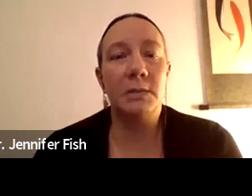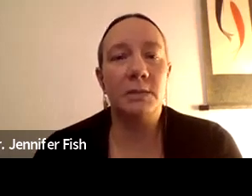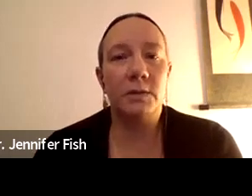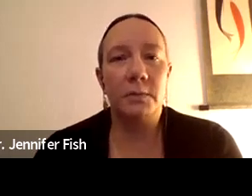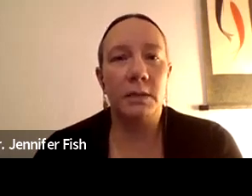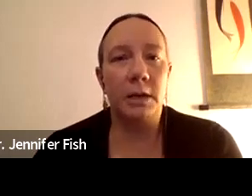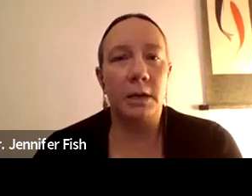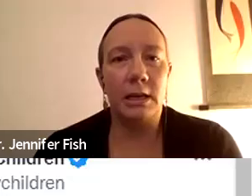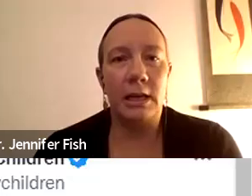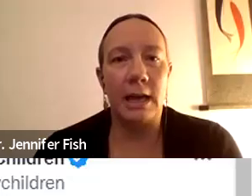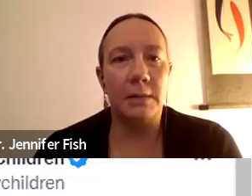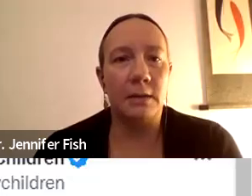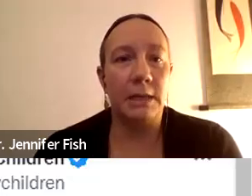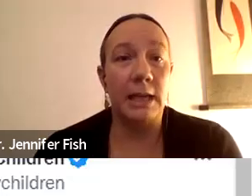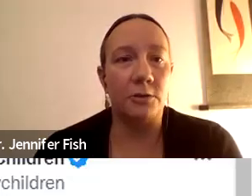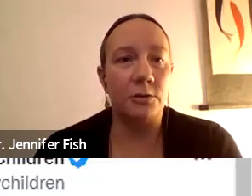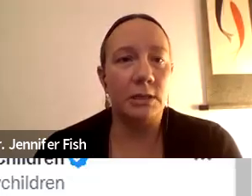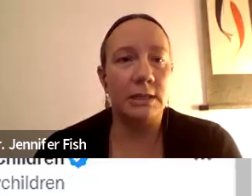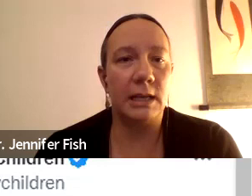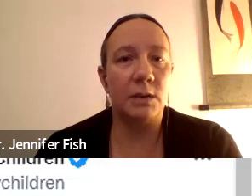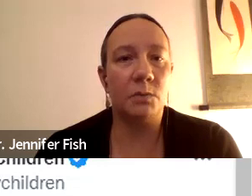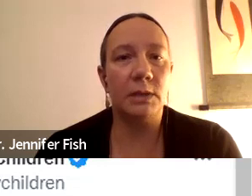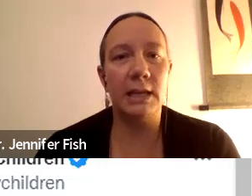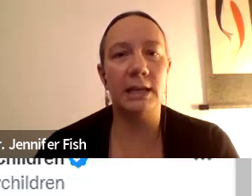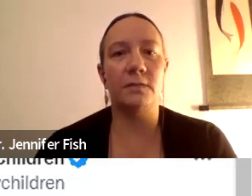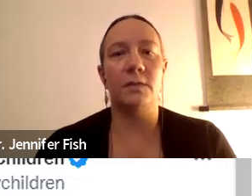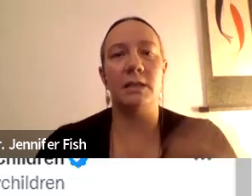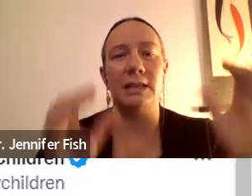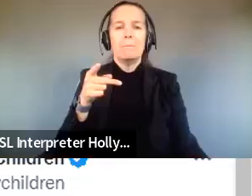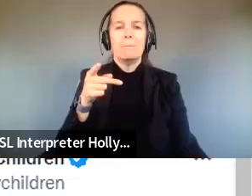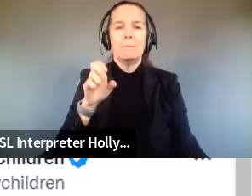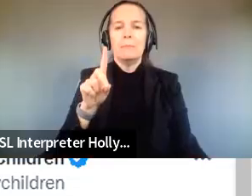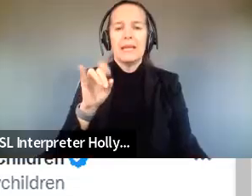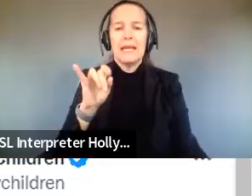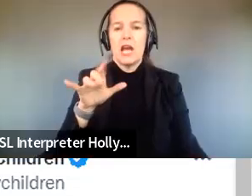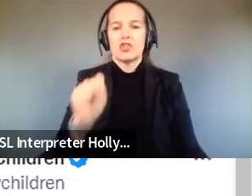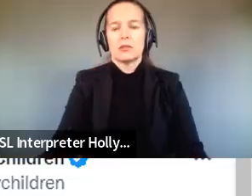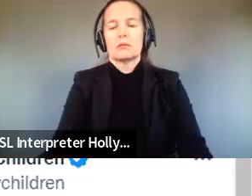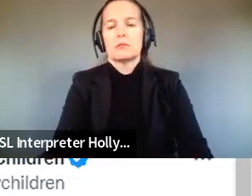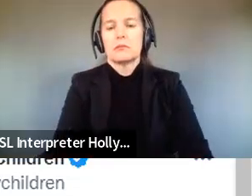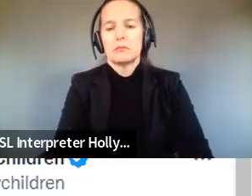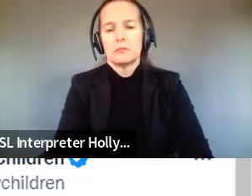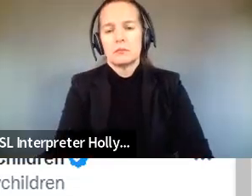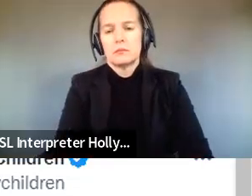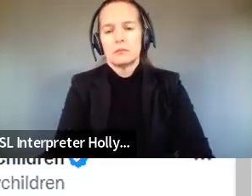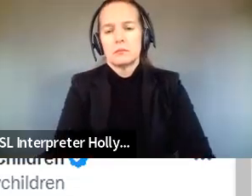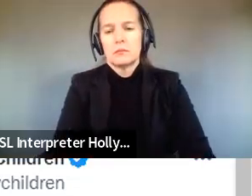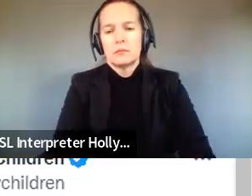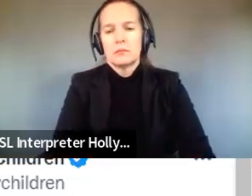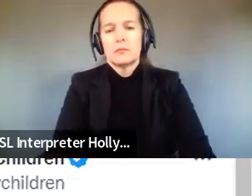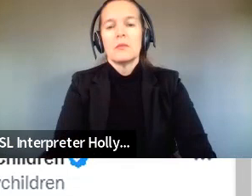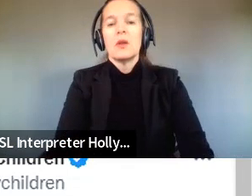that comes from the American Academy of Pediatrics, and it really kind of tries to simplify the